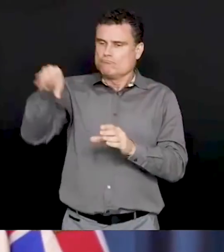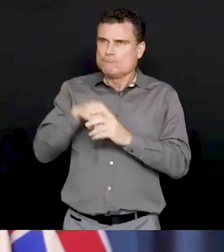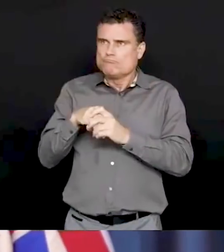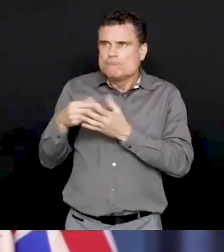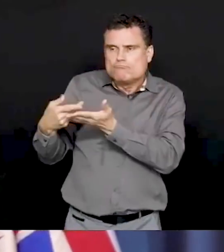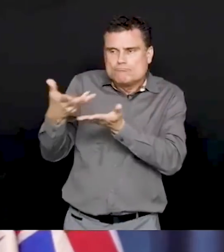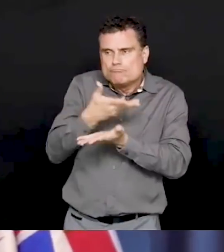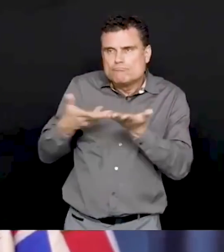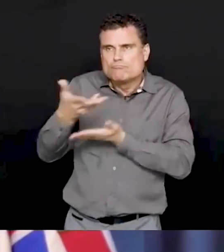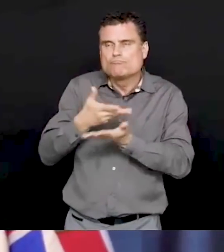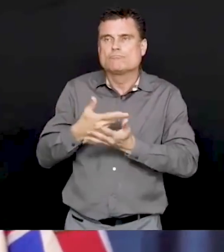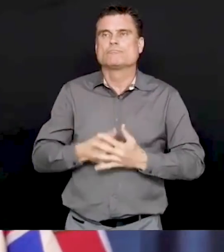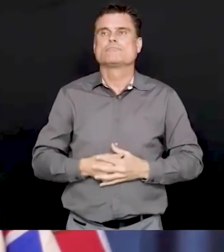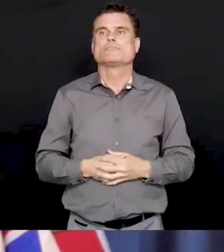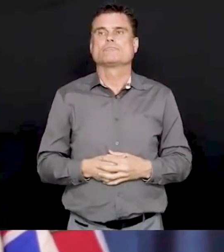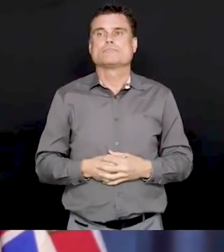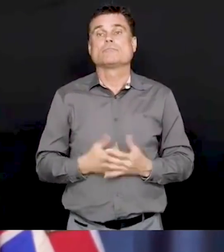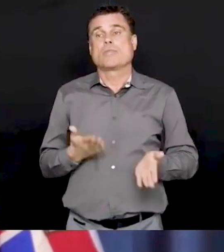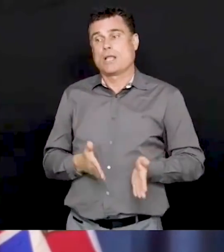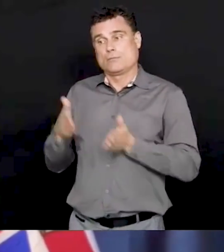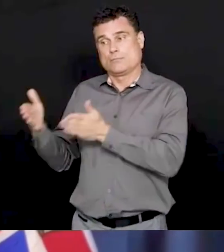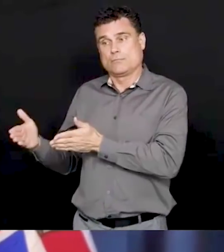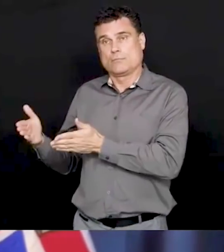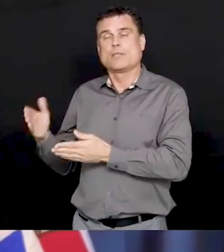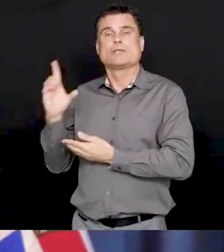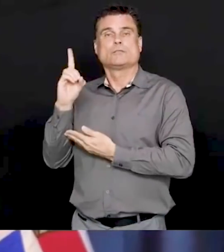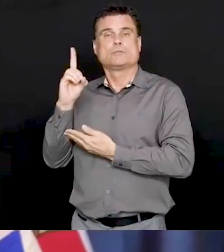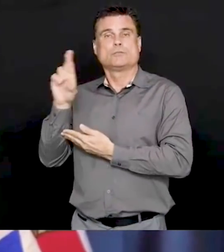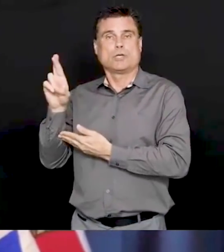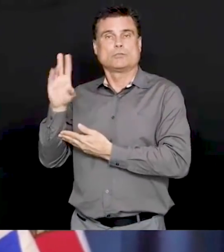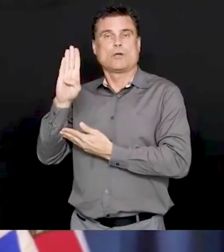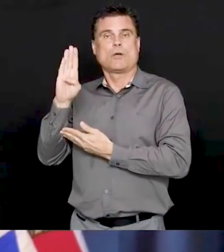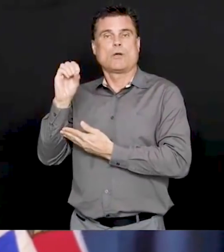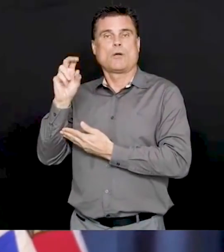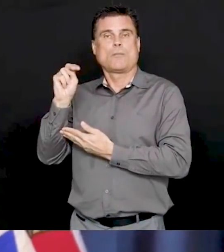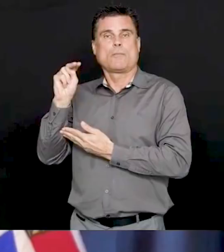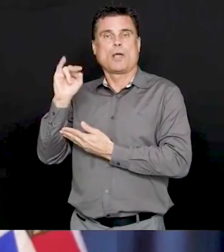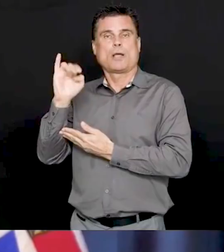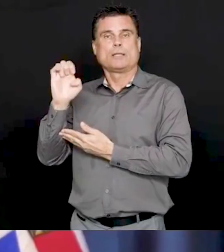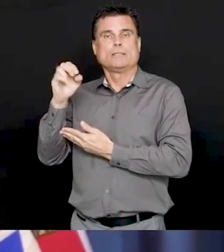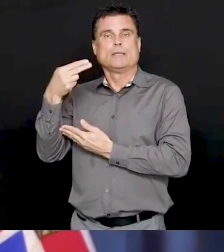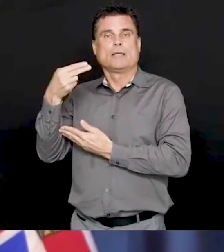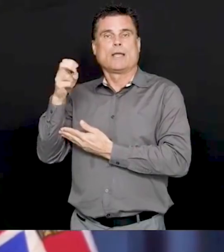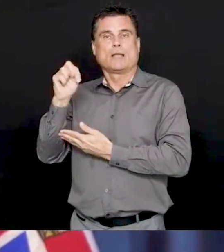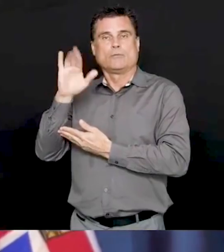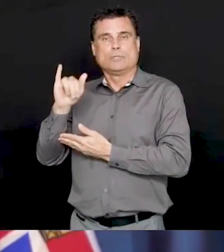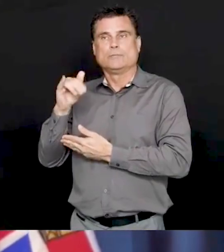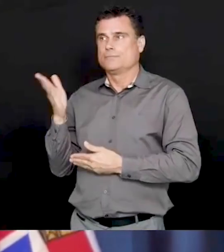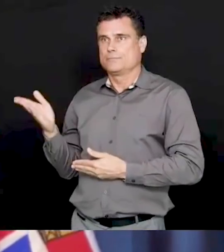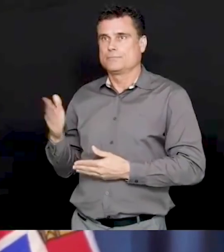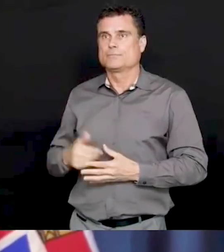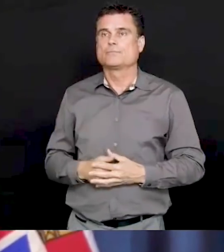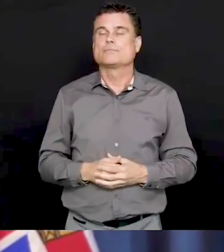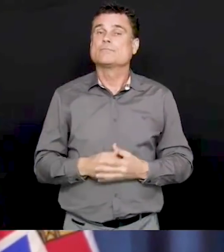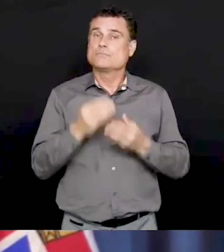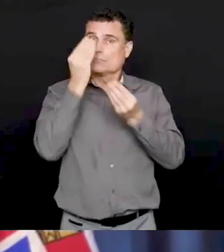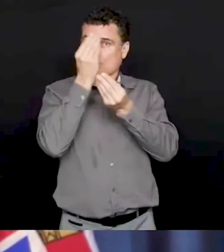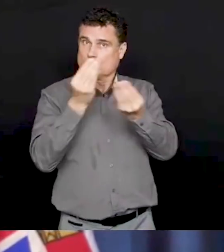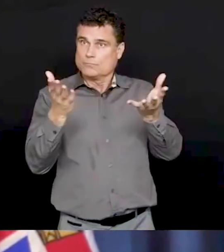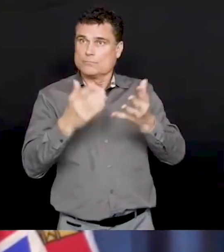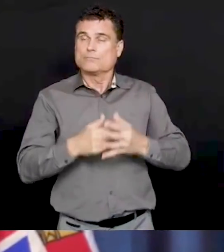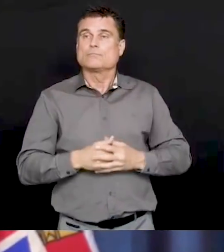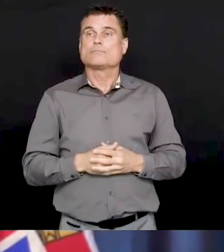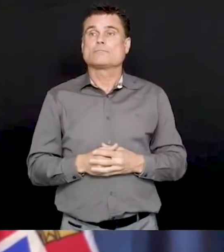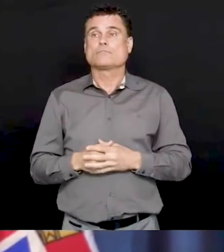So we're reporting today on the last two 24-hour periods, and we'll start with